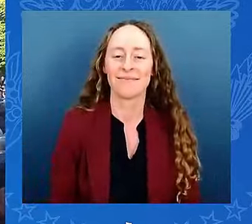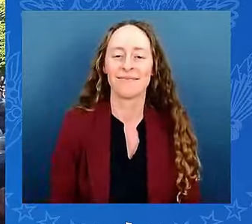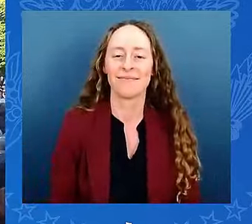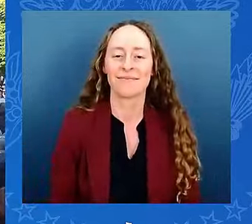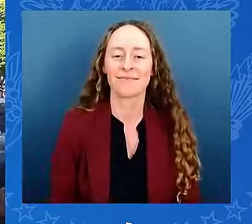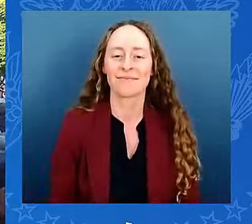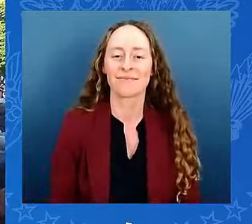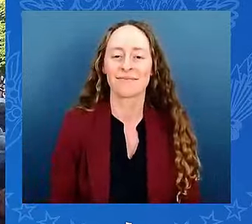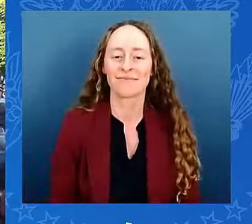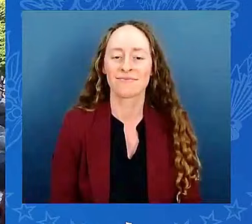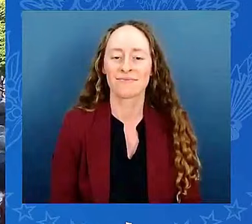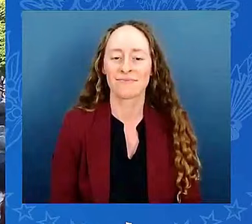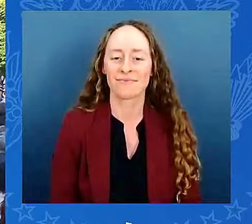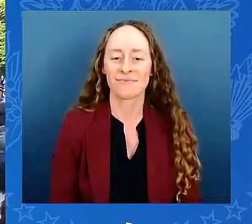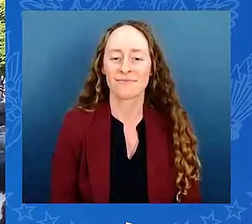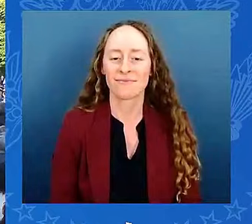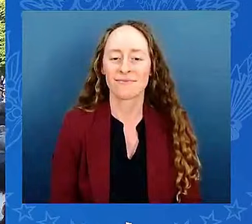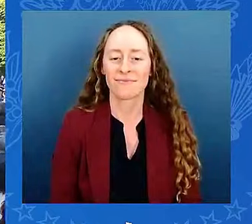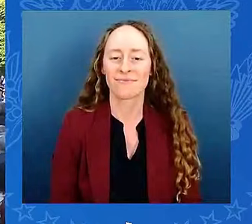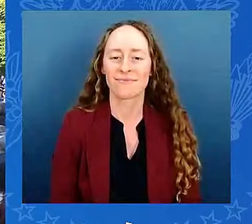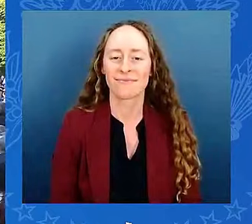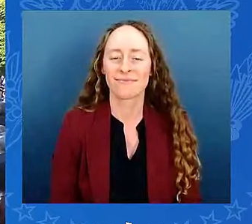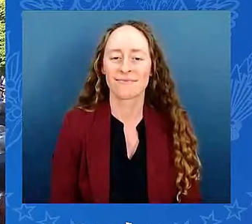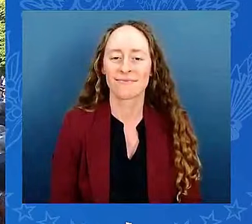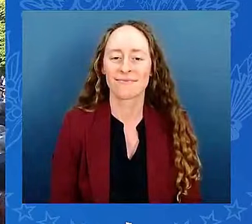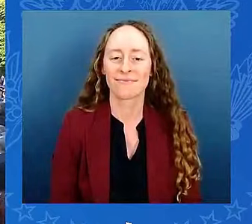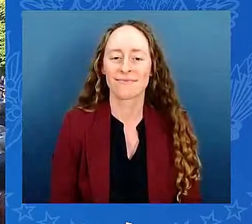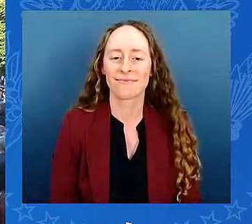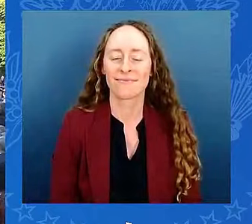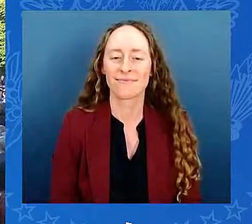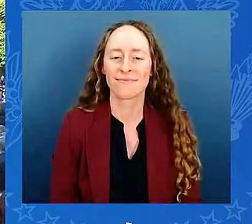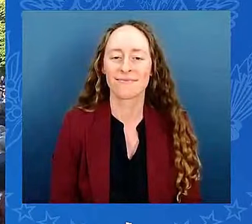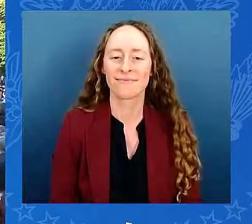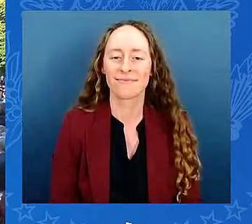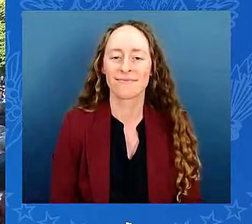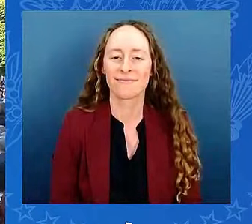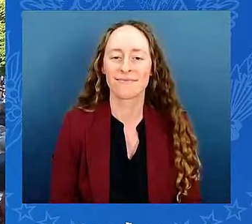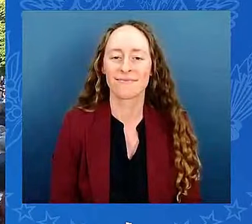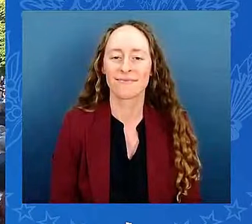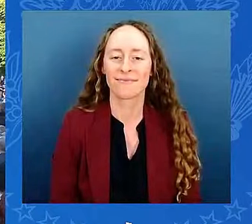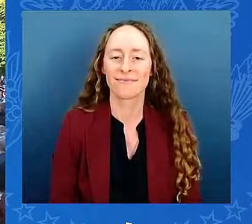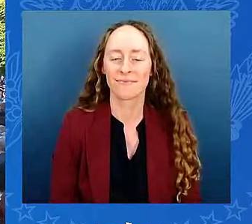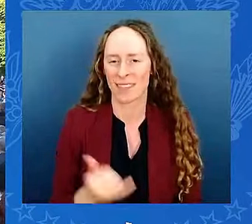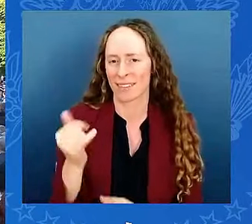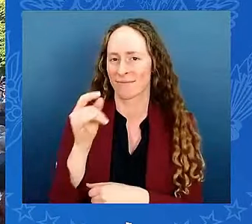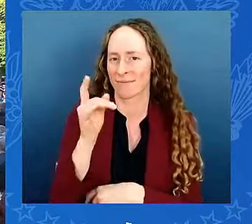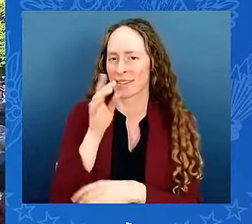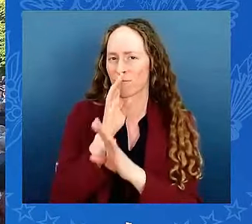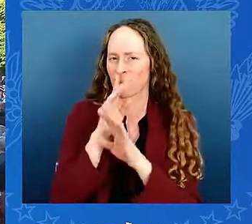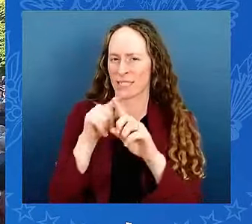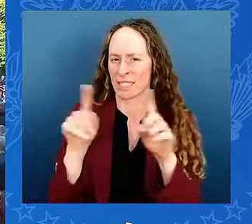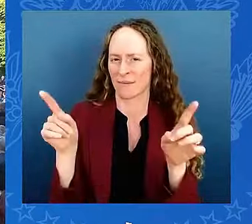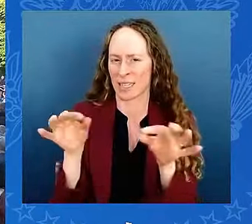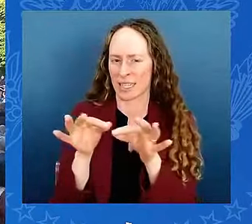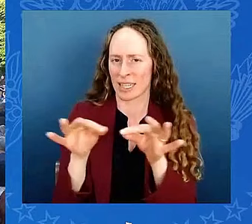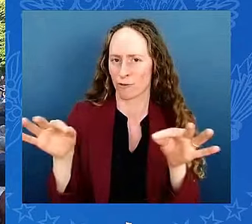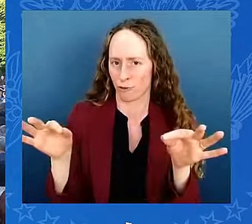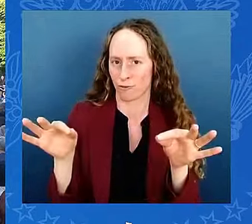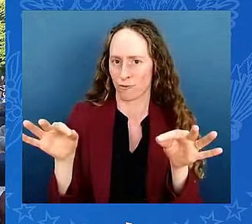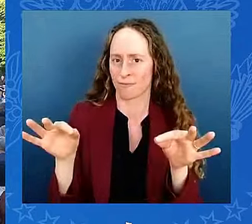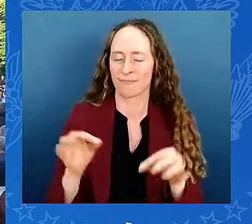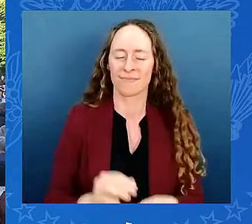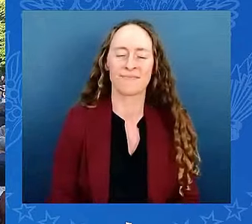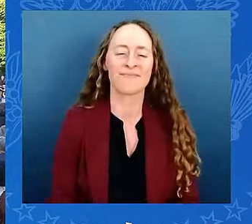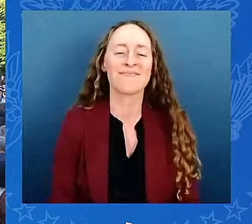Buju and Dinaway Maganang, Nicole Matthews Jaganashimang, Manidu Beneshi Koyendago, Migazian Do Dame,